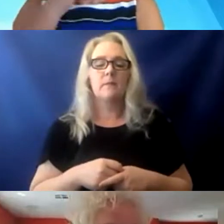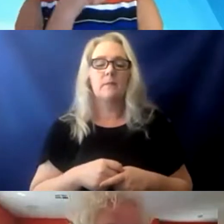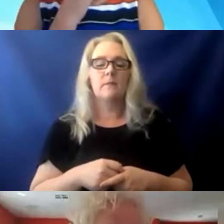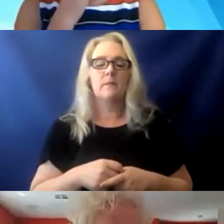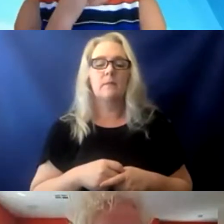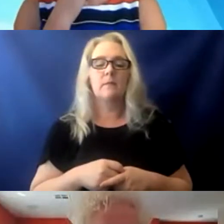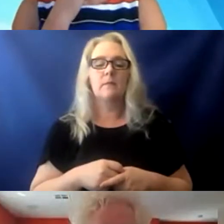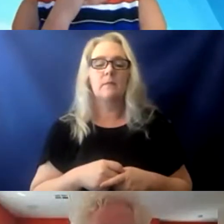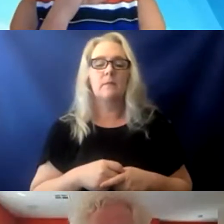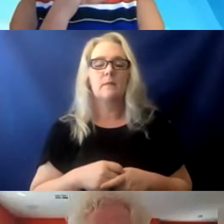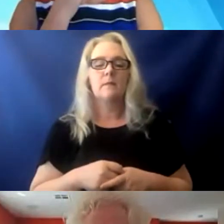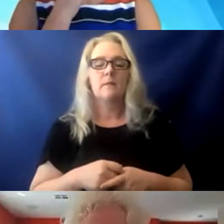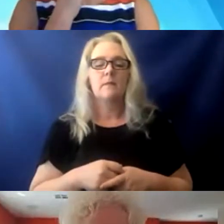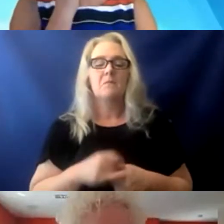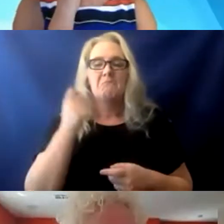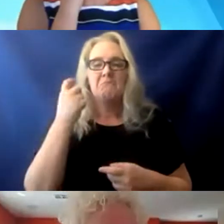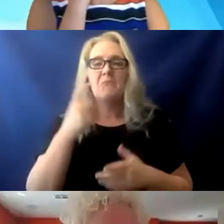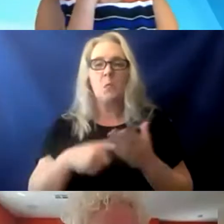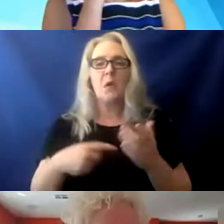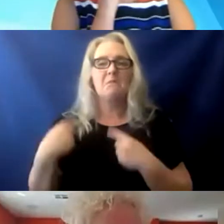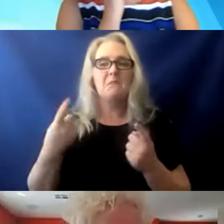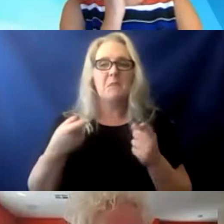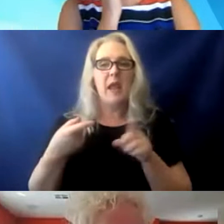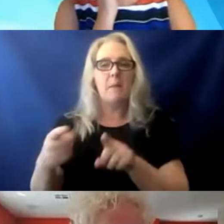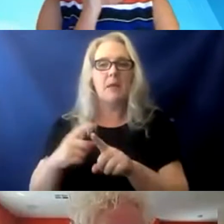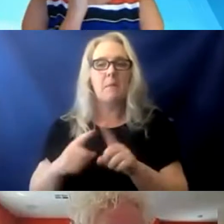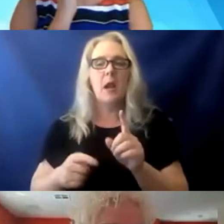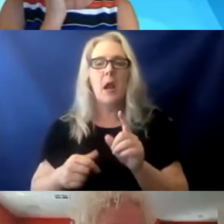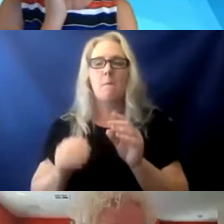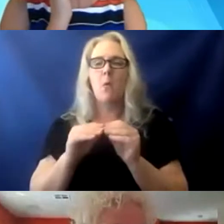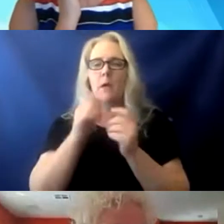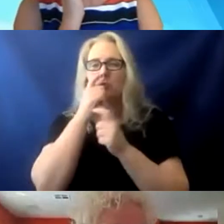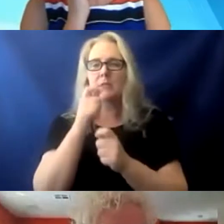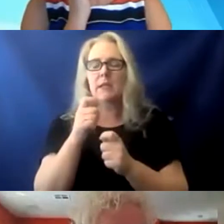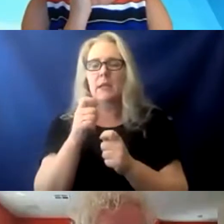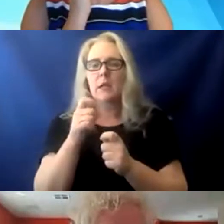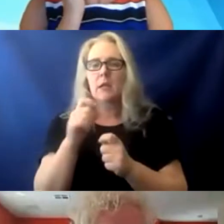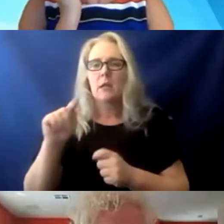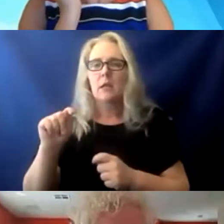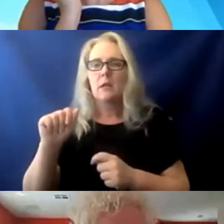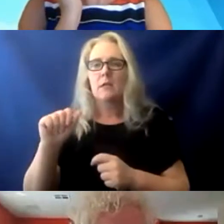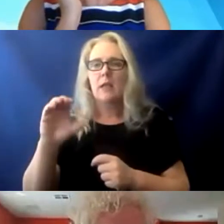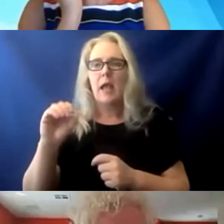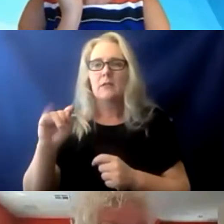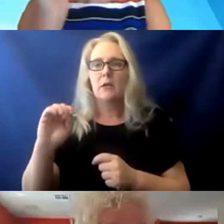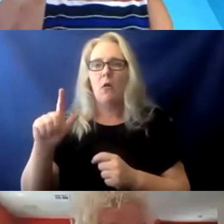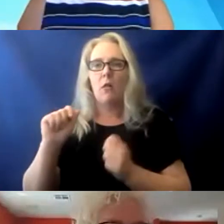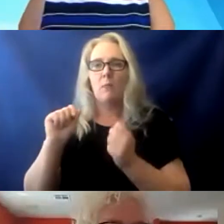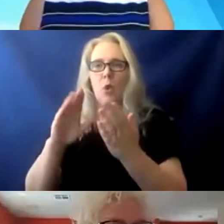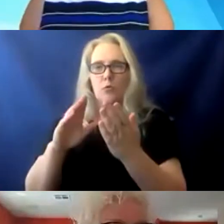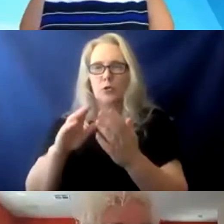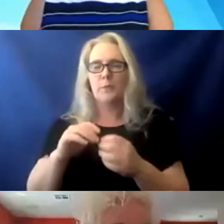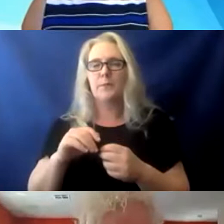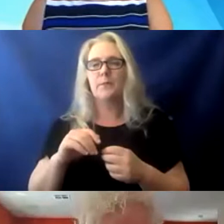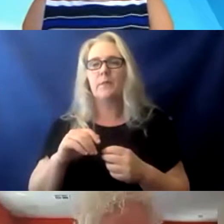by the governor, but I'm much more interested in the tactical approach to operationalizing something like this. So FIG talked about